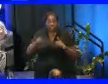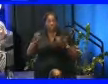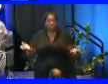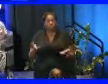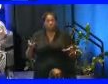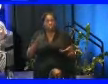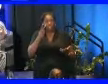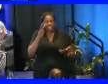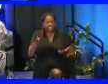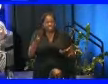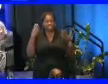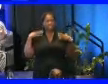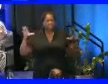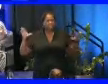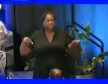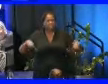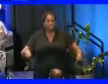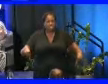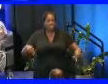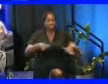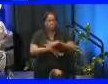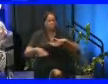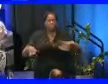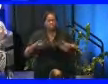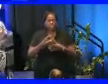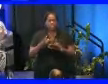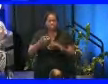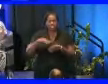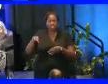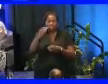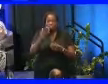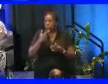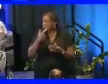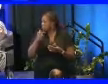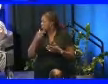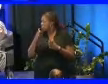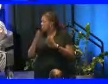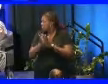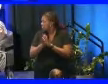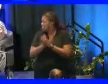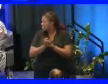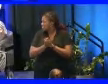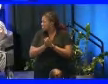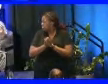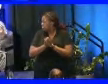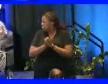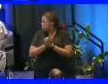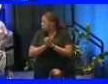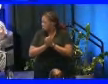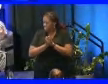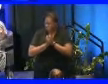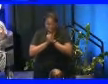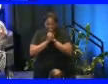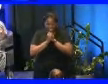And I'm looking at some angels in here. The spirit in here is so sweet. Can you guys do me a favor? Just give God some praise where you are. Come on, we can do better